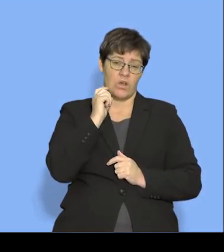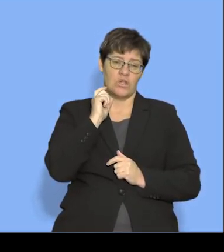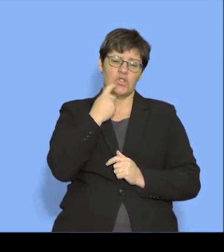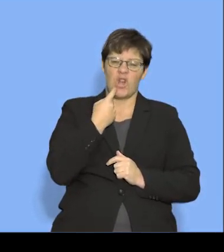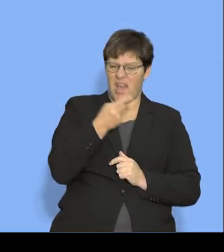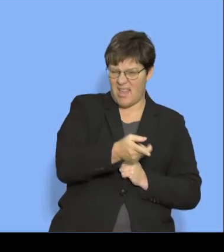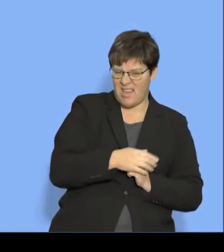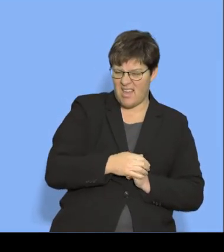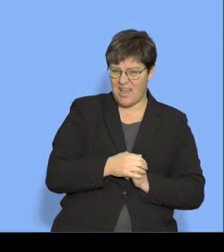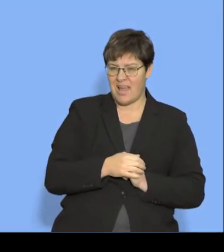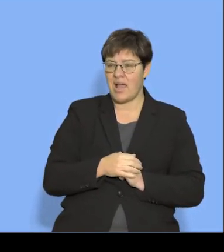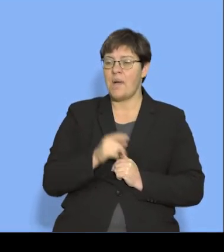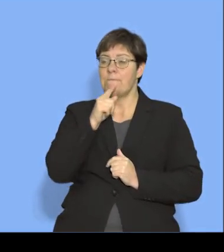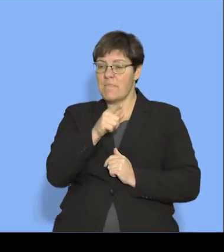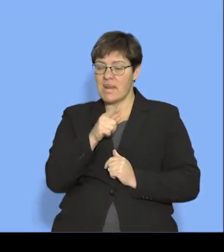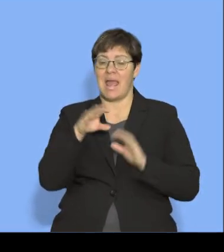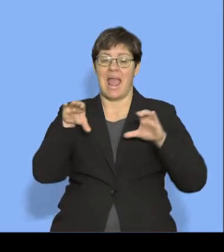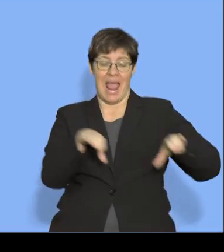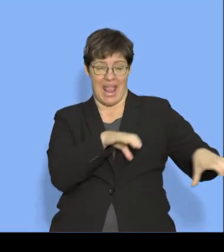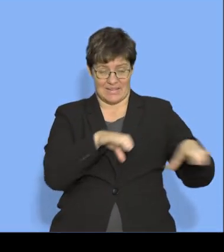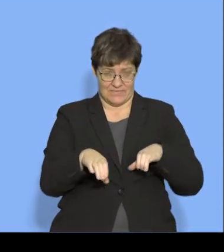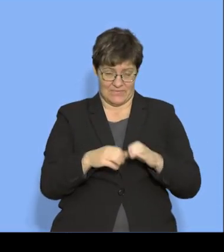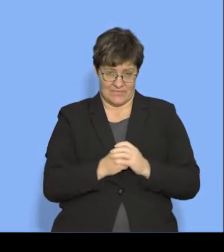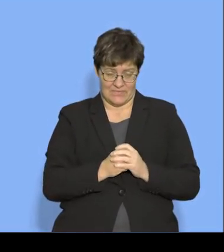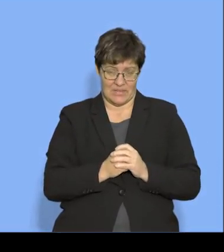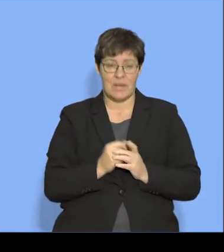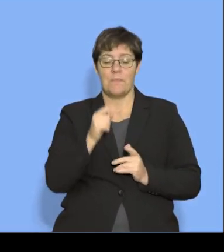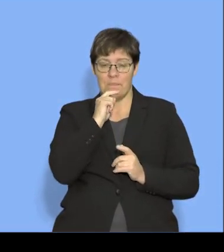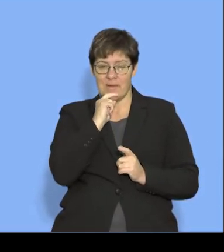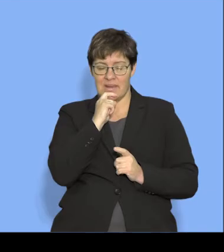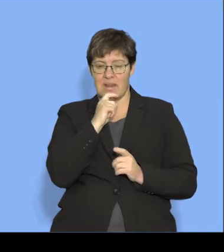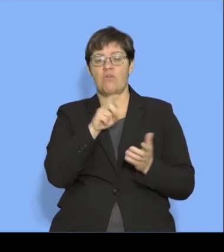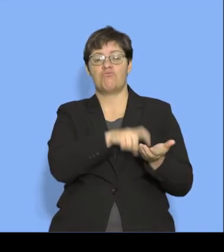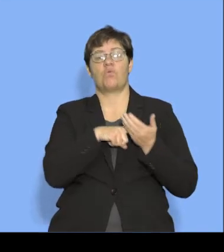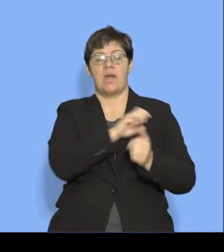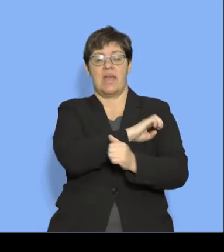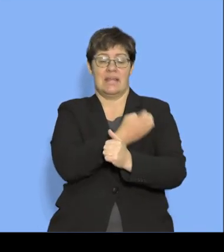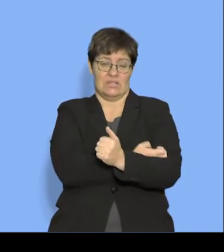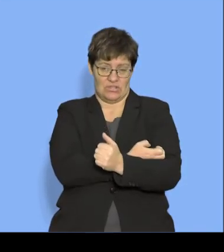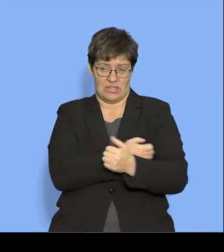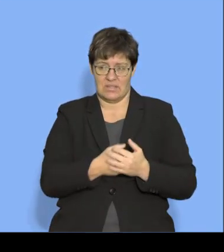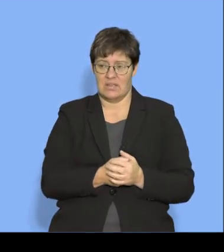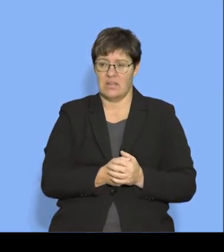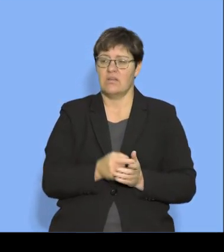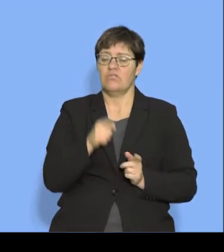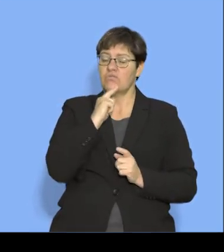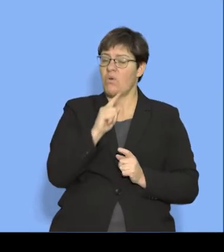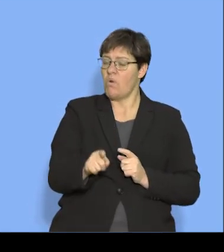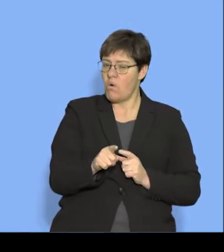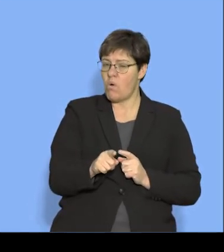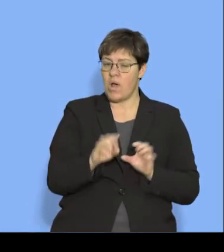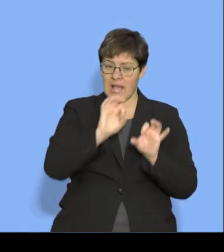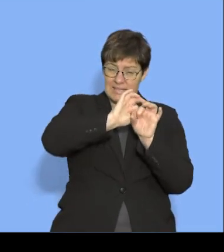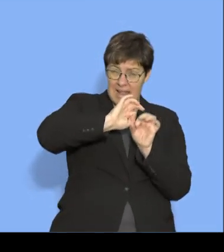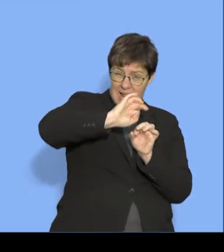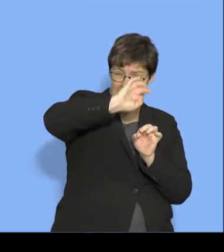is absorbed actively. When I say actively, I mean requiring energy. So those cells